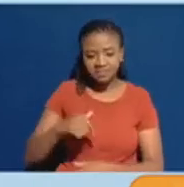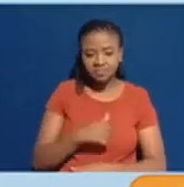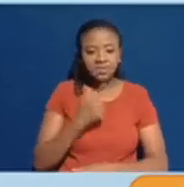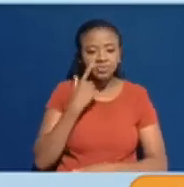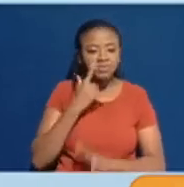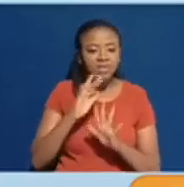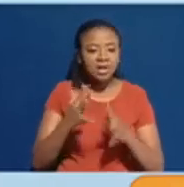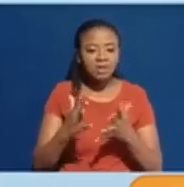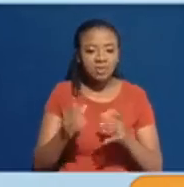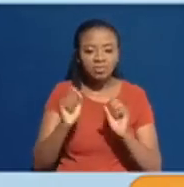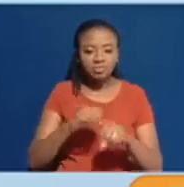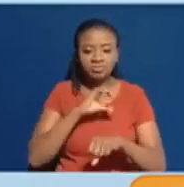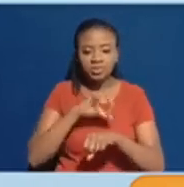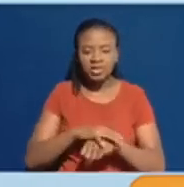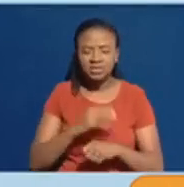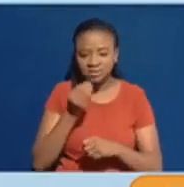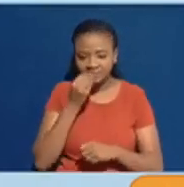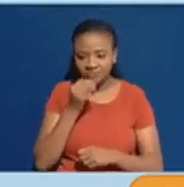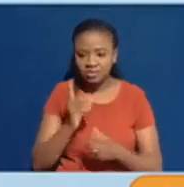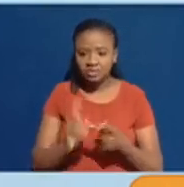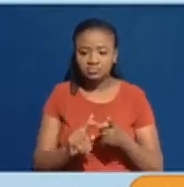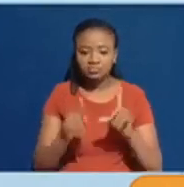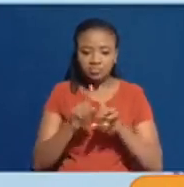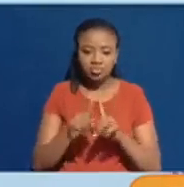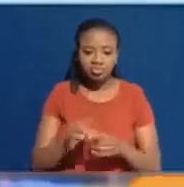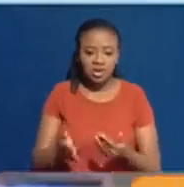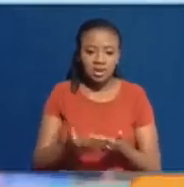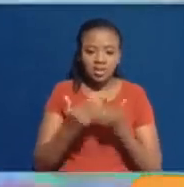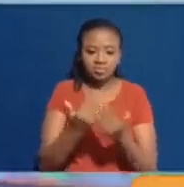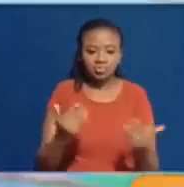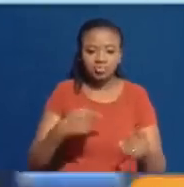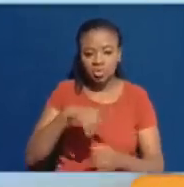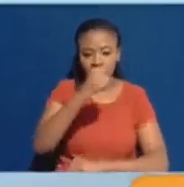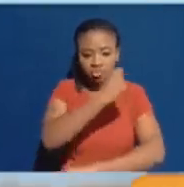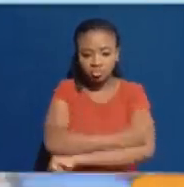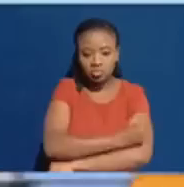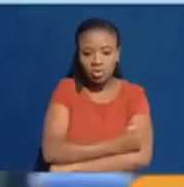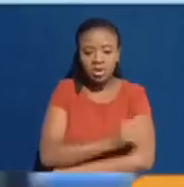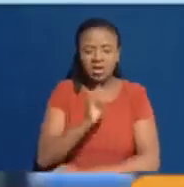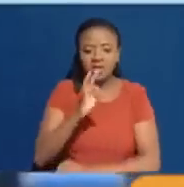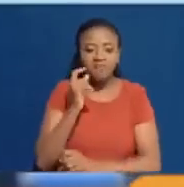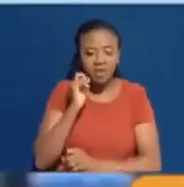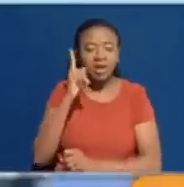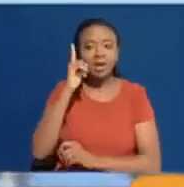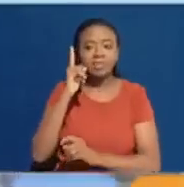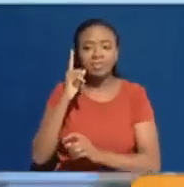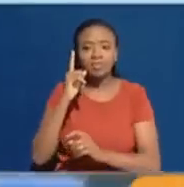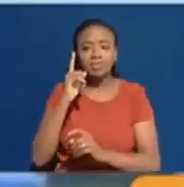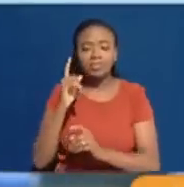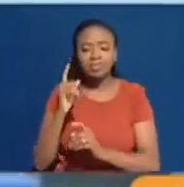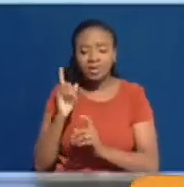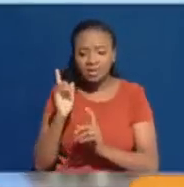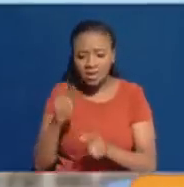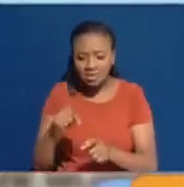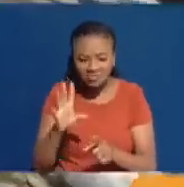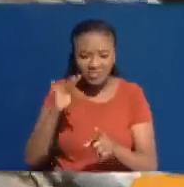how we can get food, or we can take our children to school. Waking up one morning and finding all this loss here is